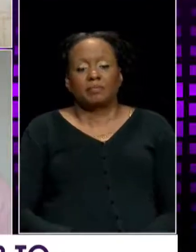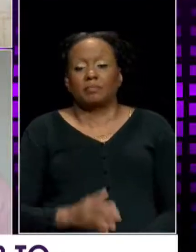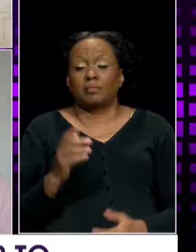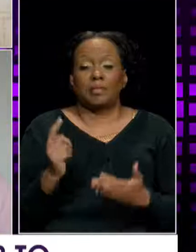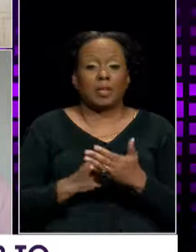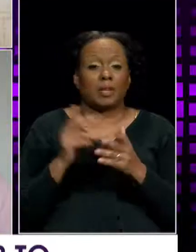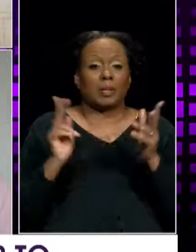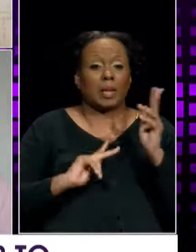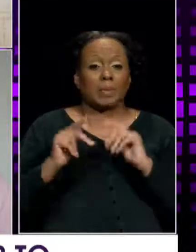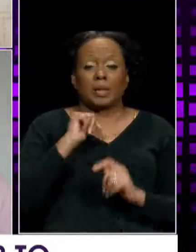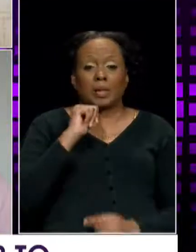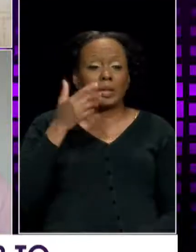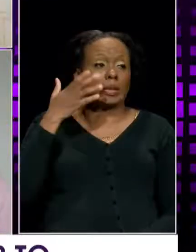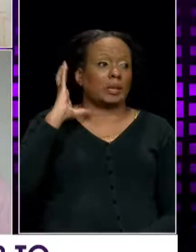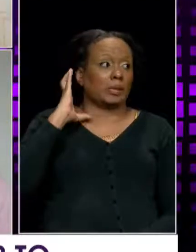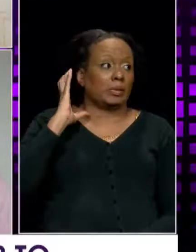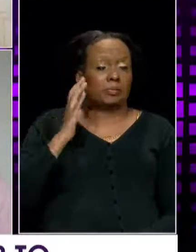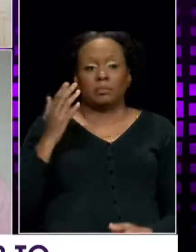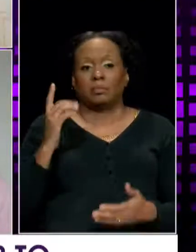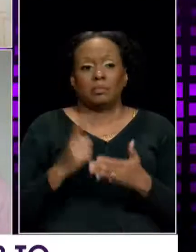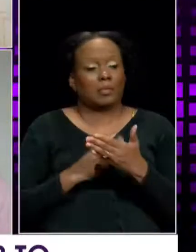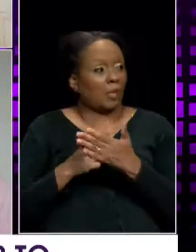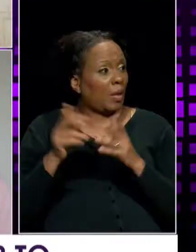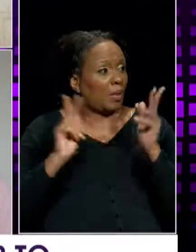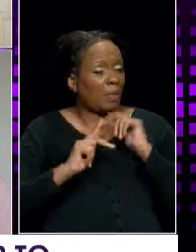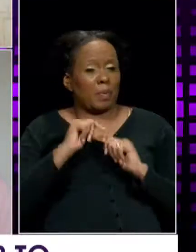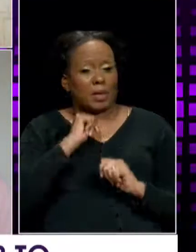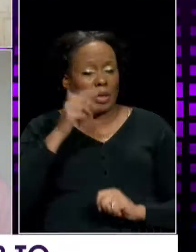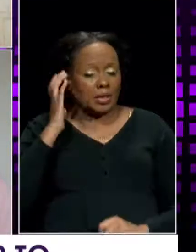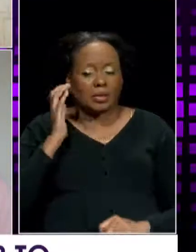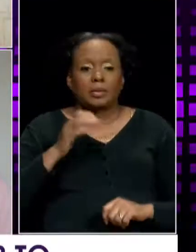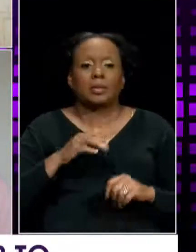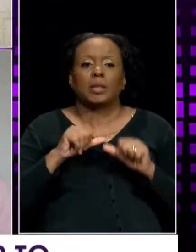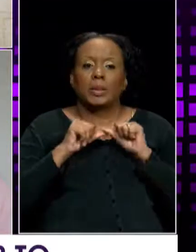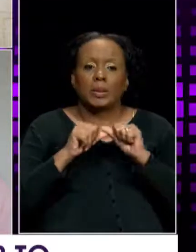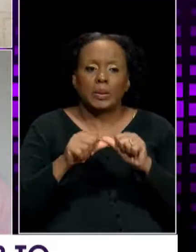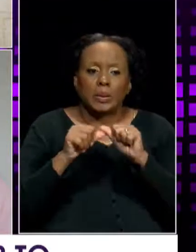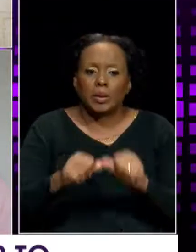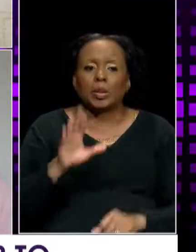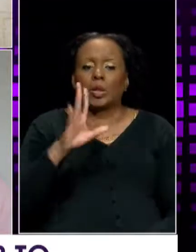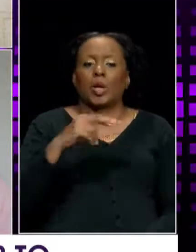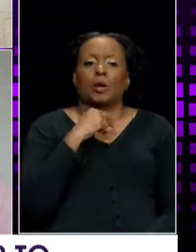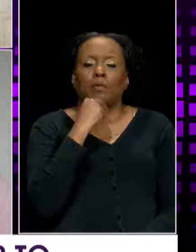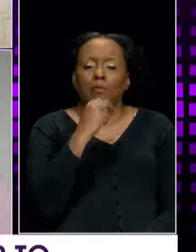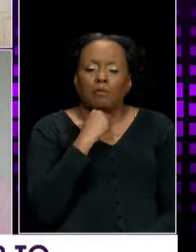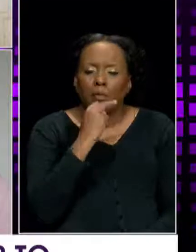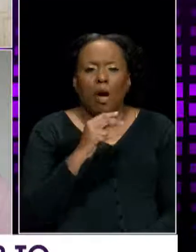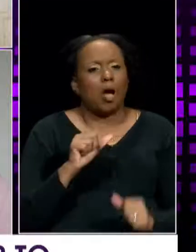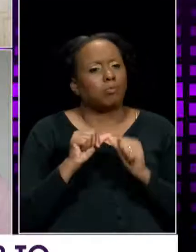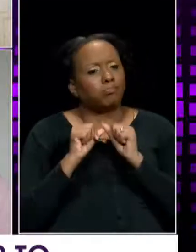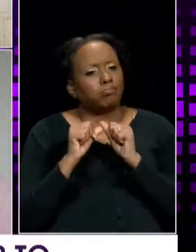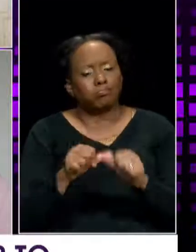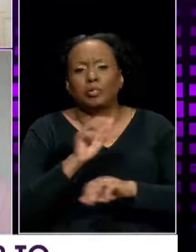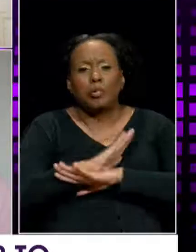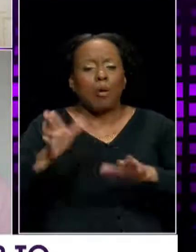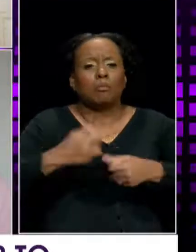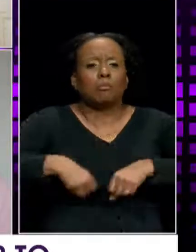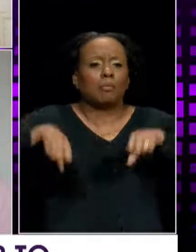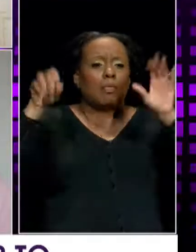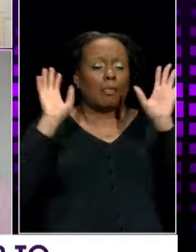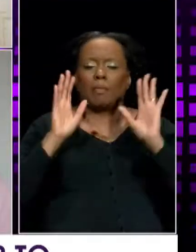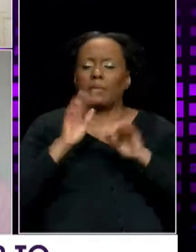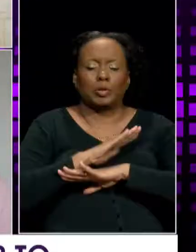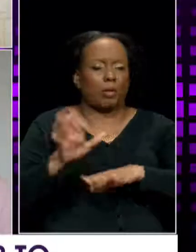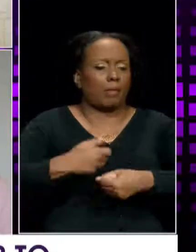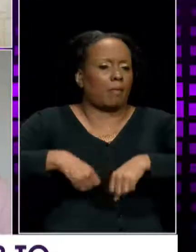you, they're not implementing what you are speaking up about, don't stop. Because your voice goes a long way. Don't just give up because they don't listen to you at the